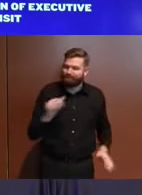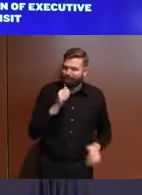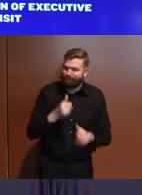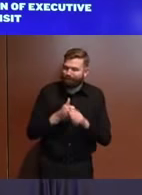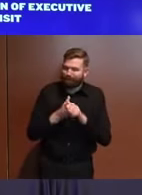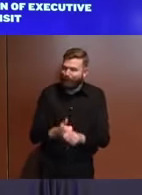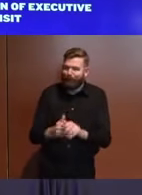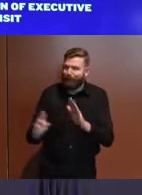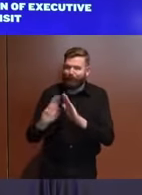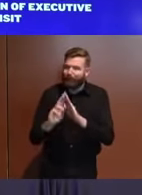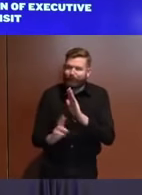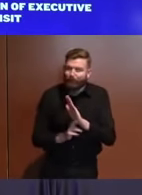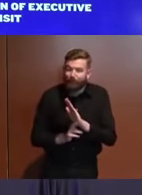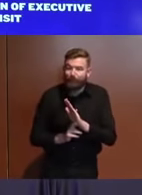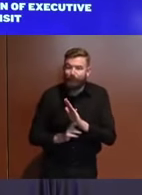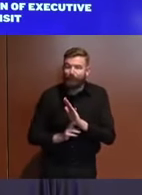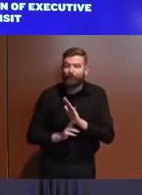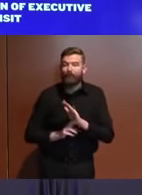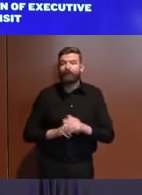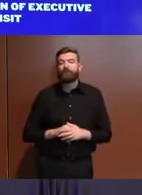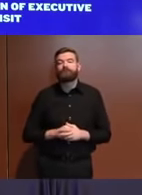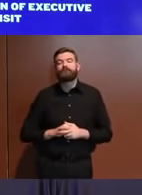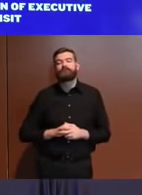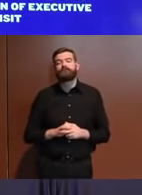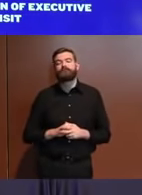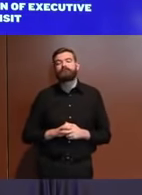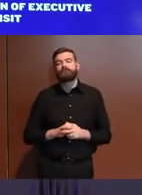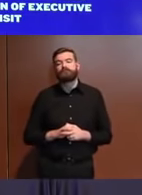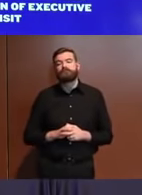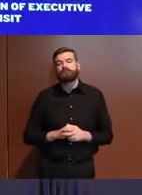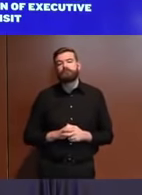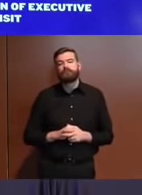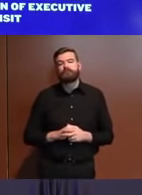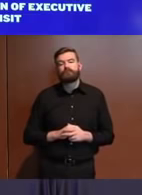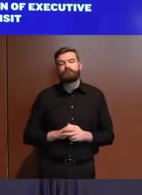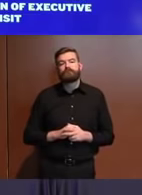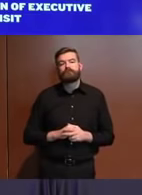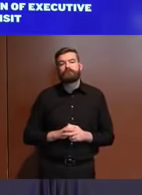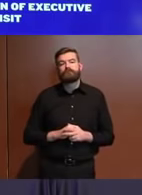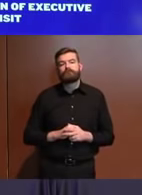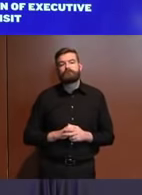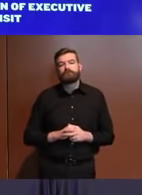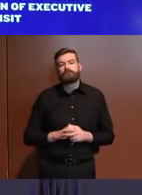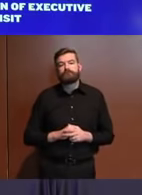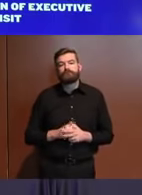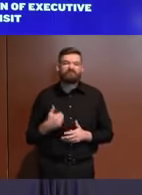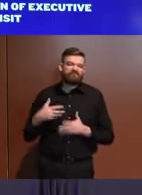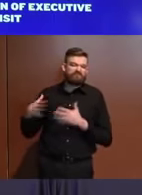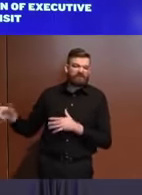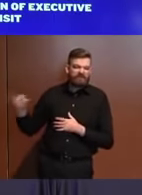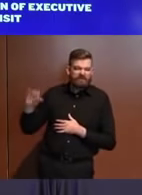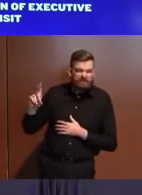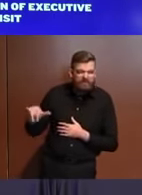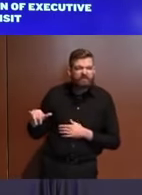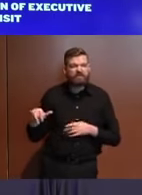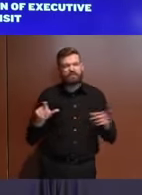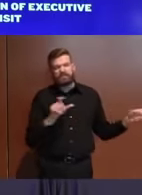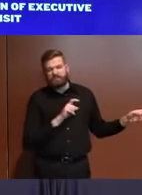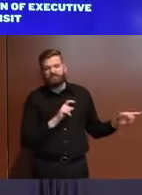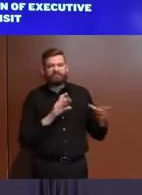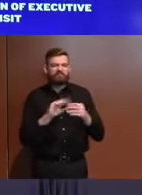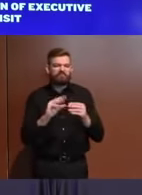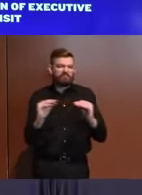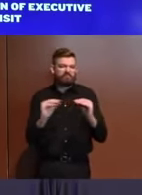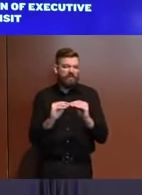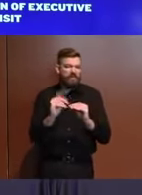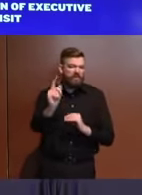of overnight data and also some of the stuff that you guys are doing to push back on that. Now, switching gears, a couple of